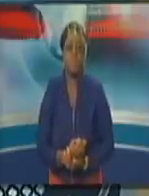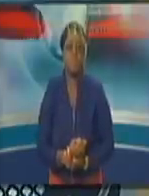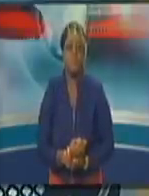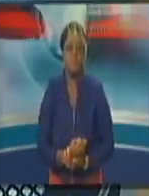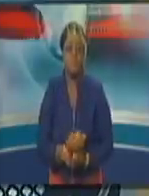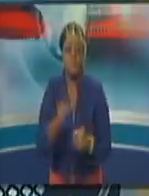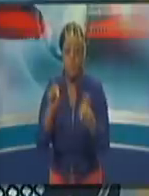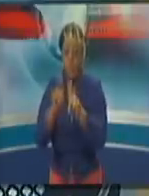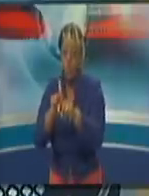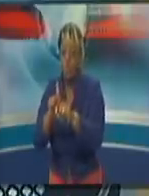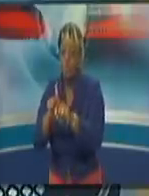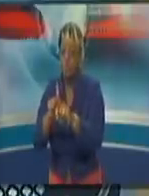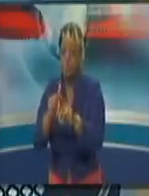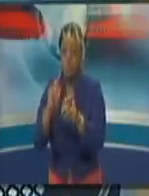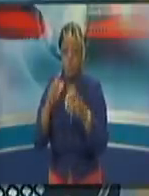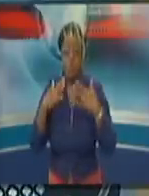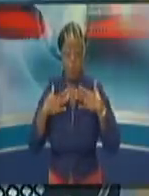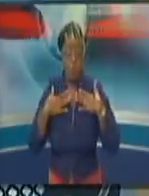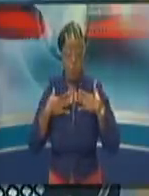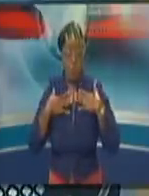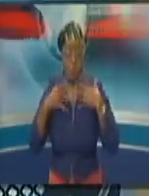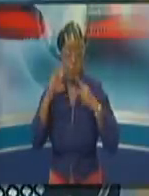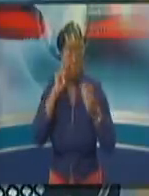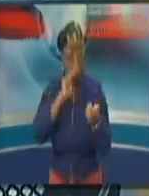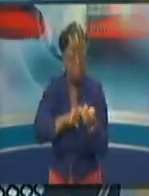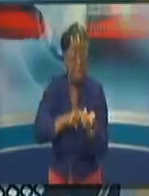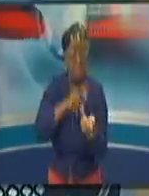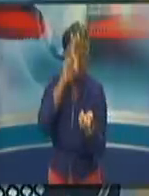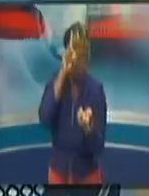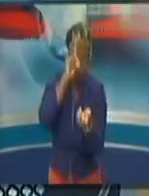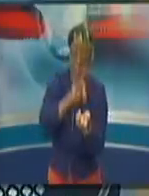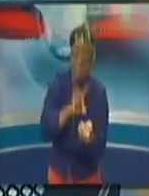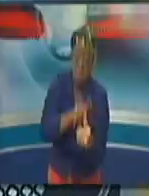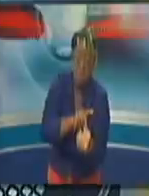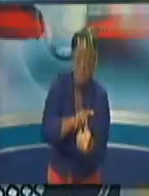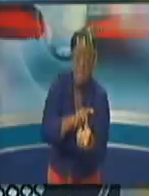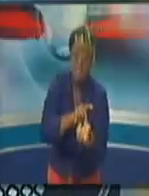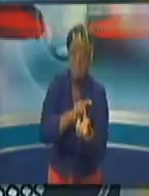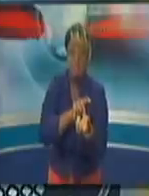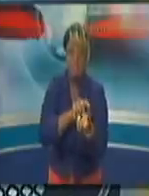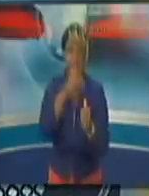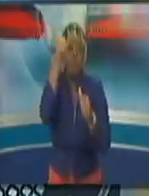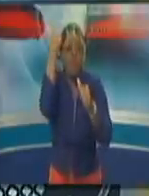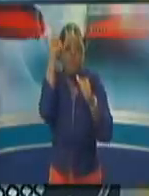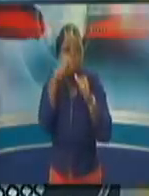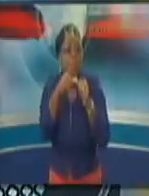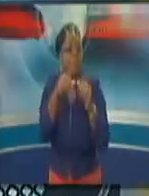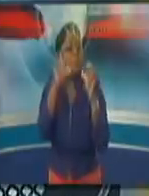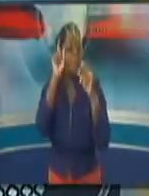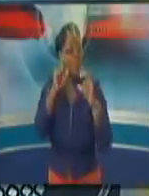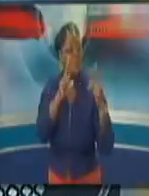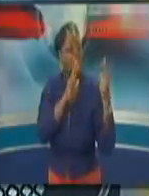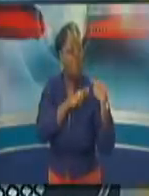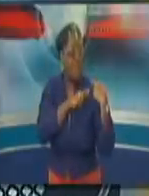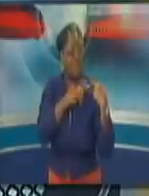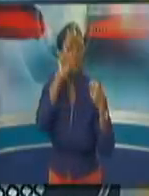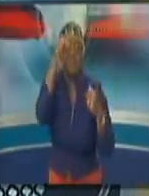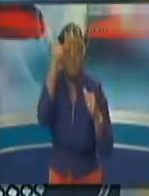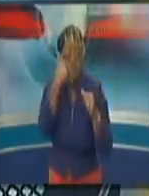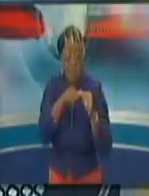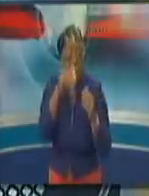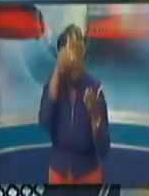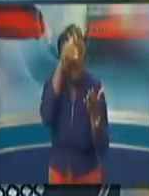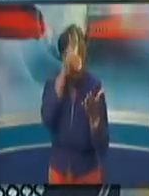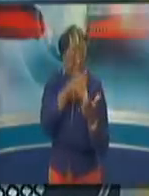workers, particularly healthcare workers, remember that you have to get your rest, you have to exercise, you have to